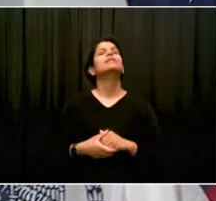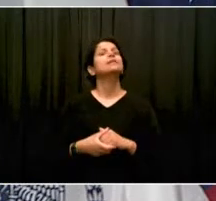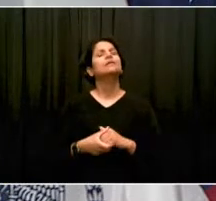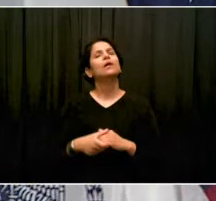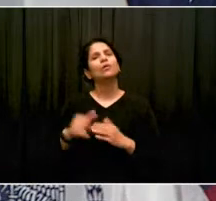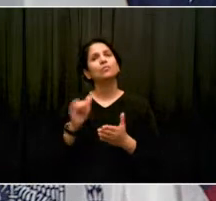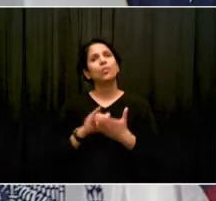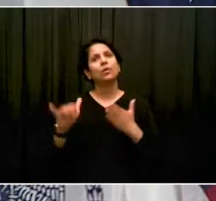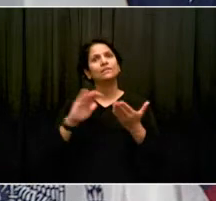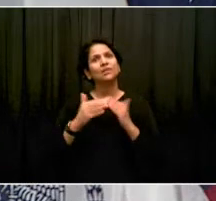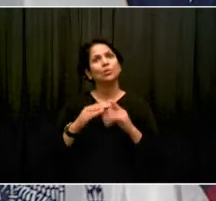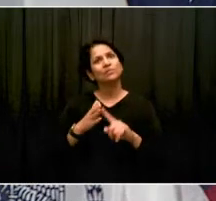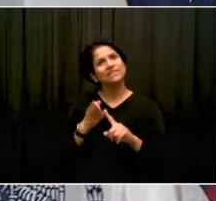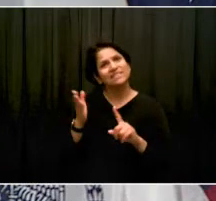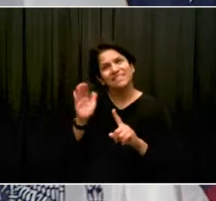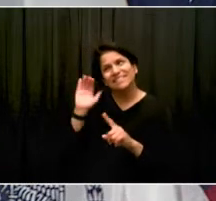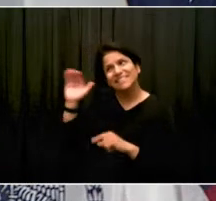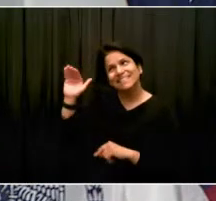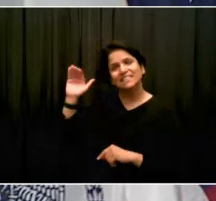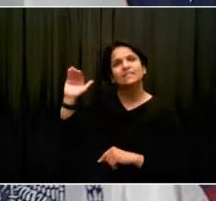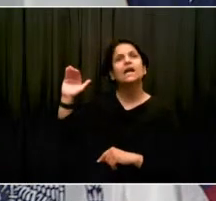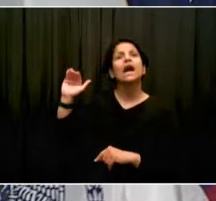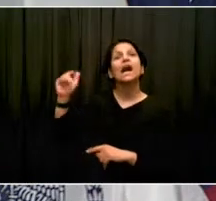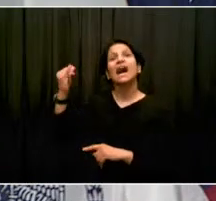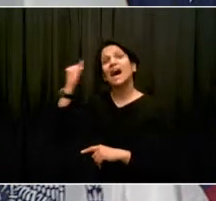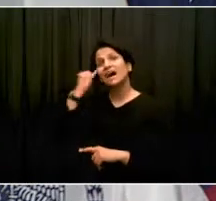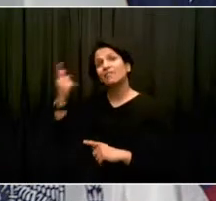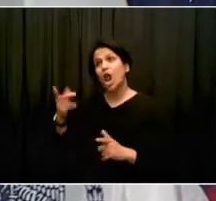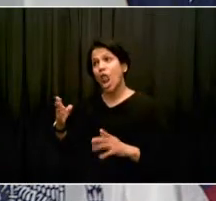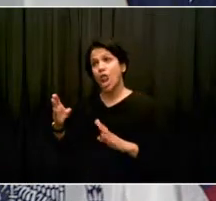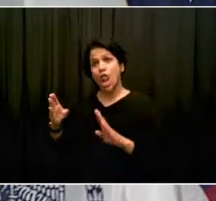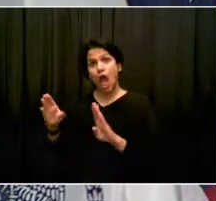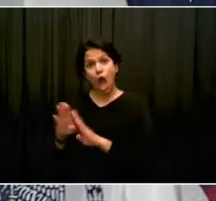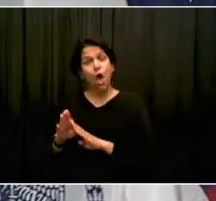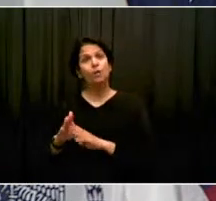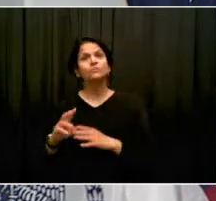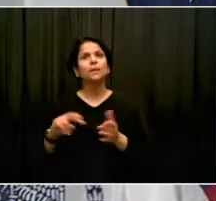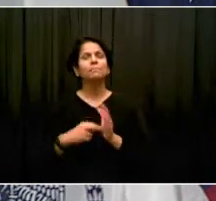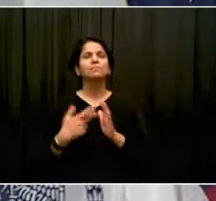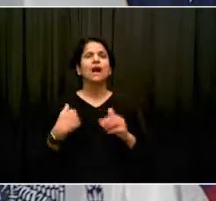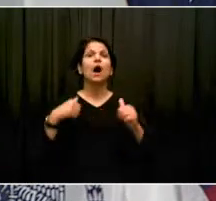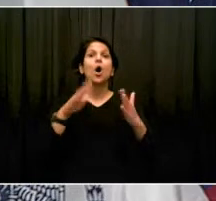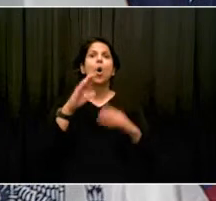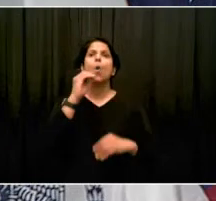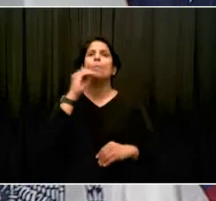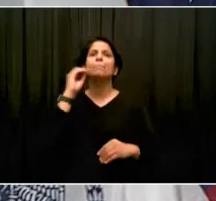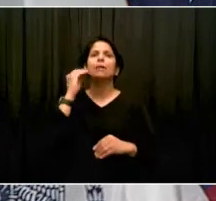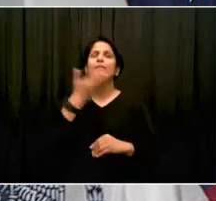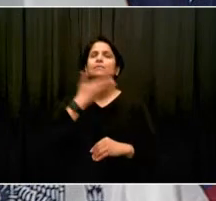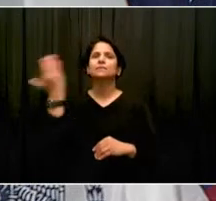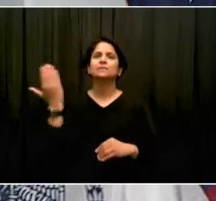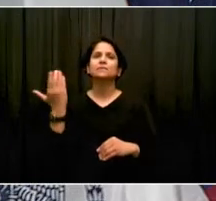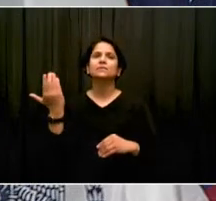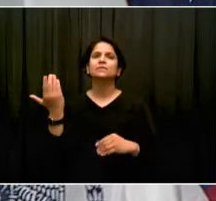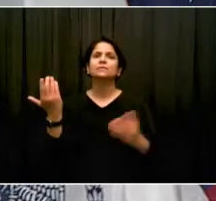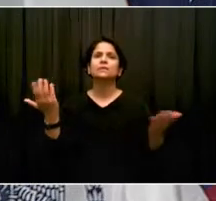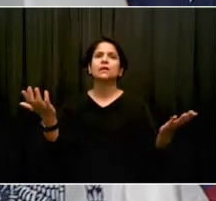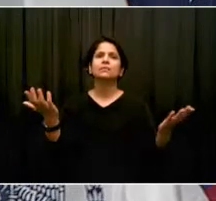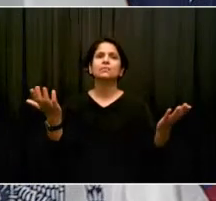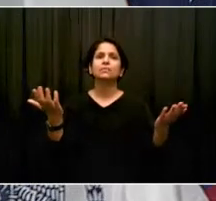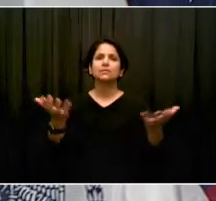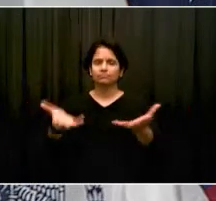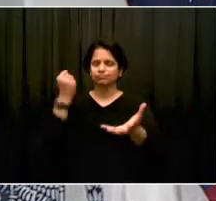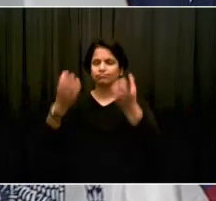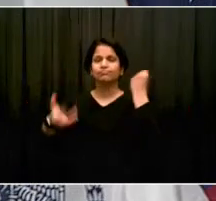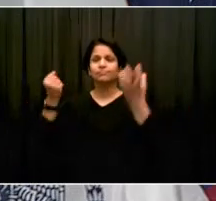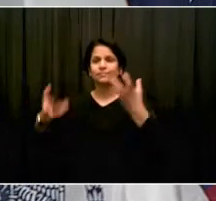the right kind of closures could help us address homelessness more productively, and it has. You know, many, many homeless folks out of the subways into shelter, and they stayed in